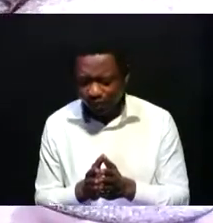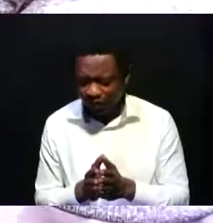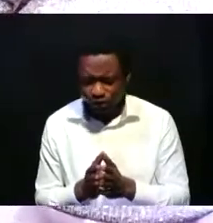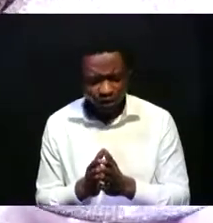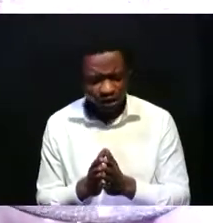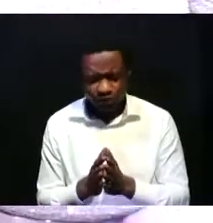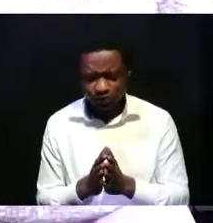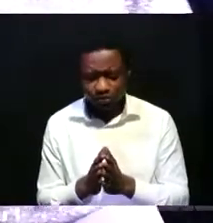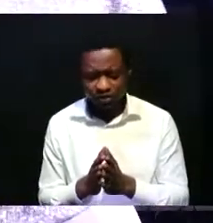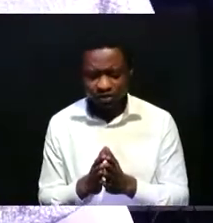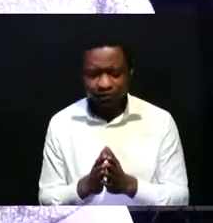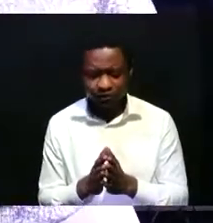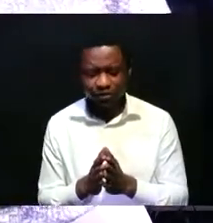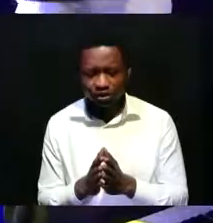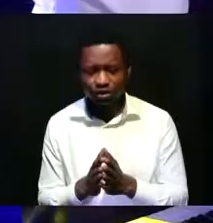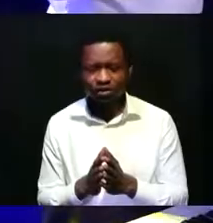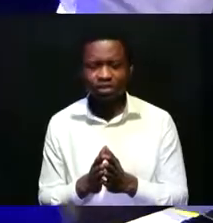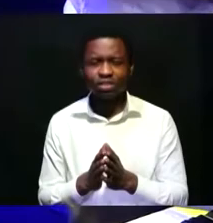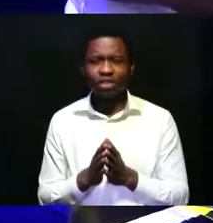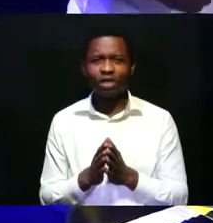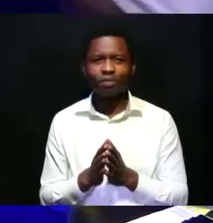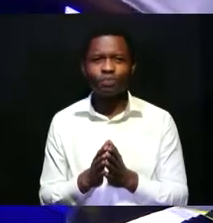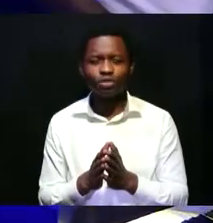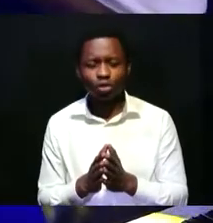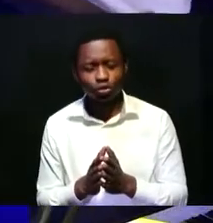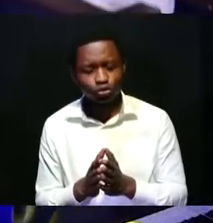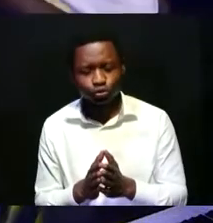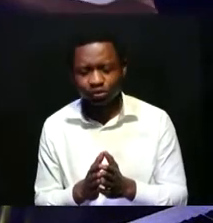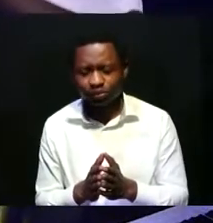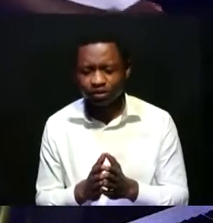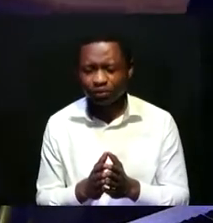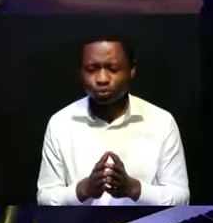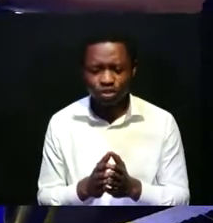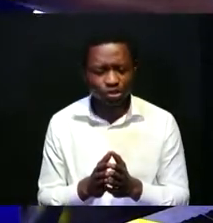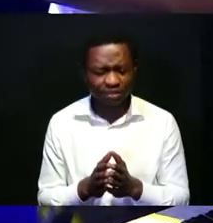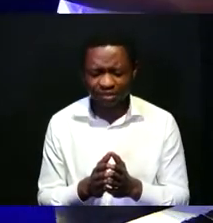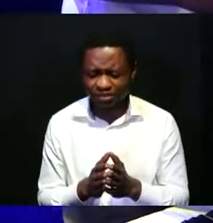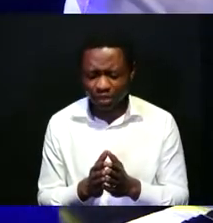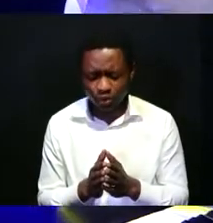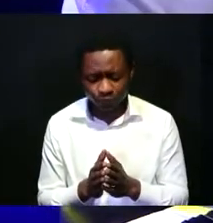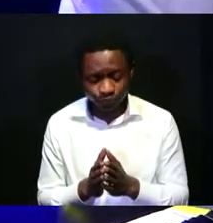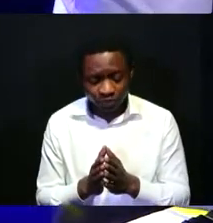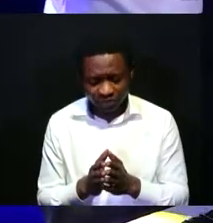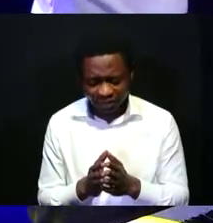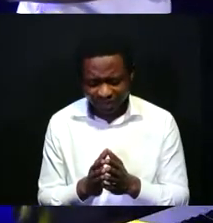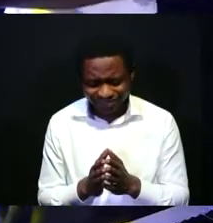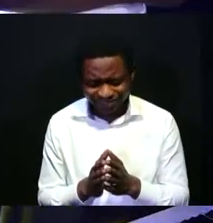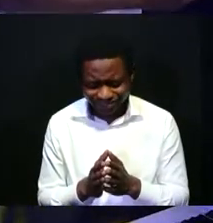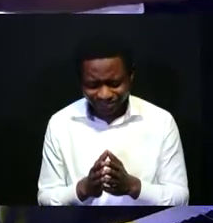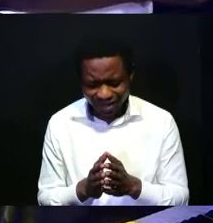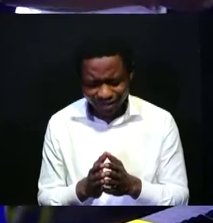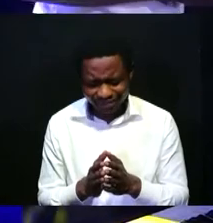altars. Help us raise our broken altars. And let it start now. And let it